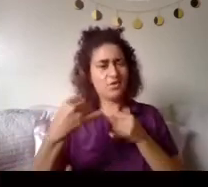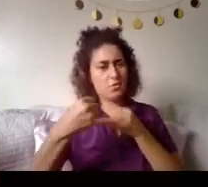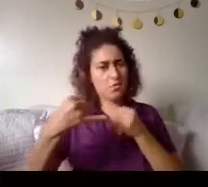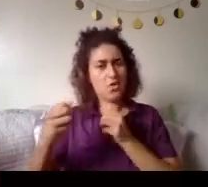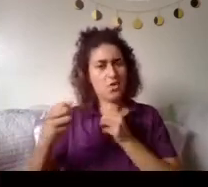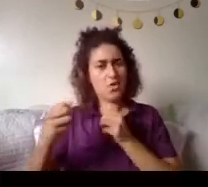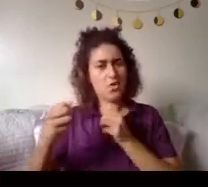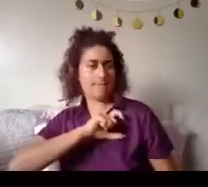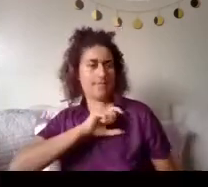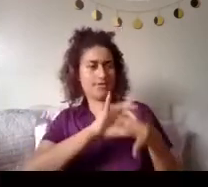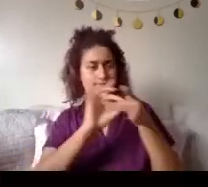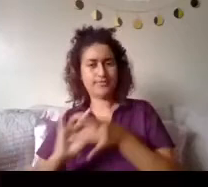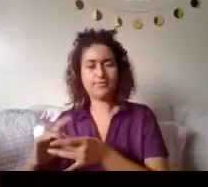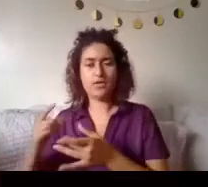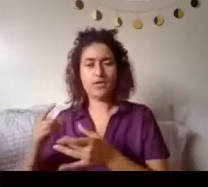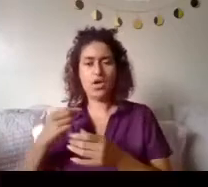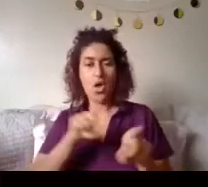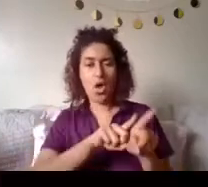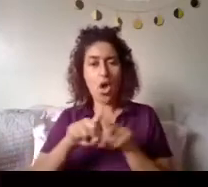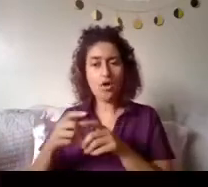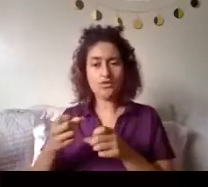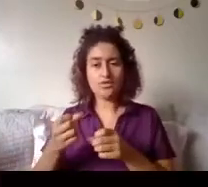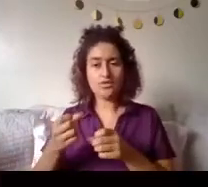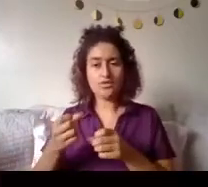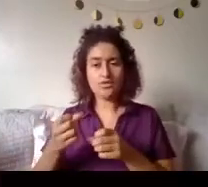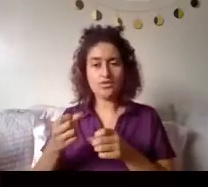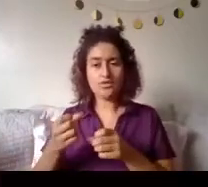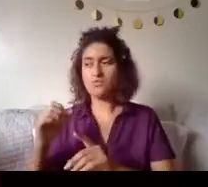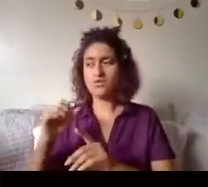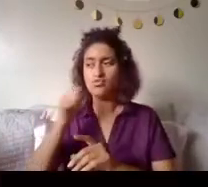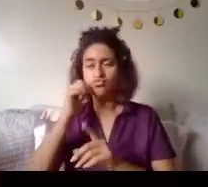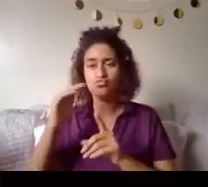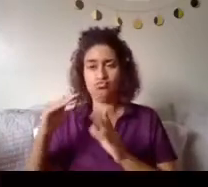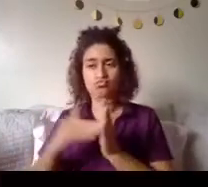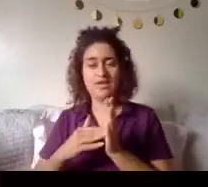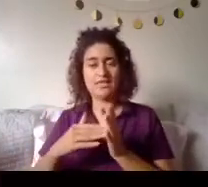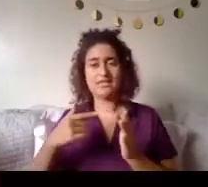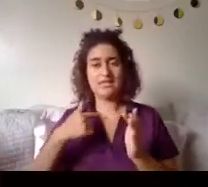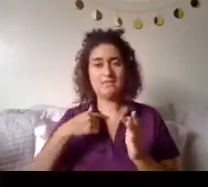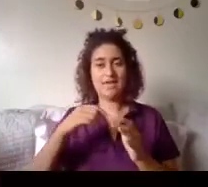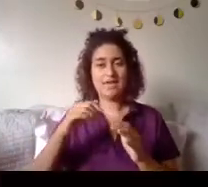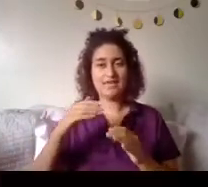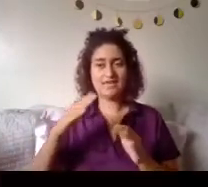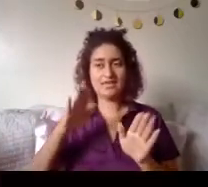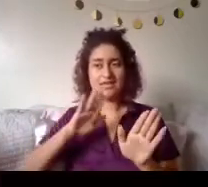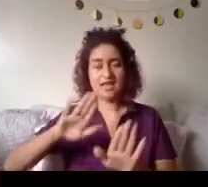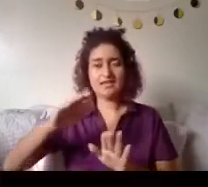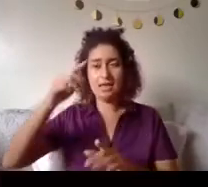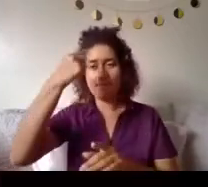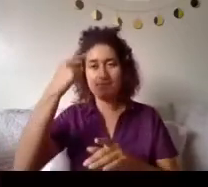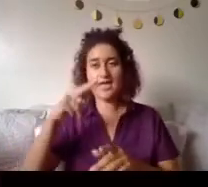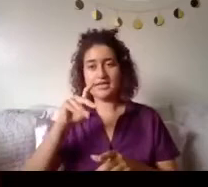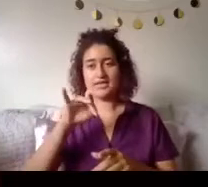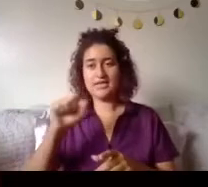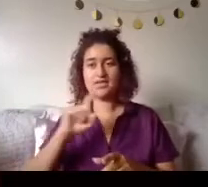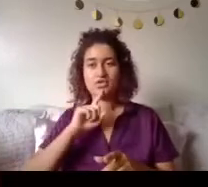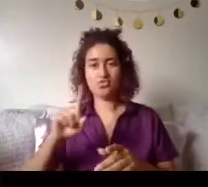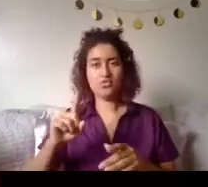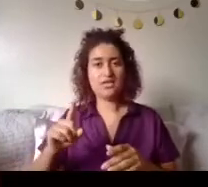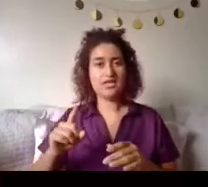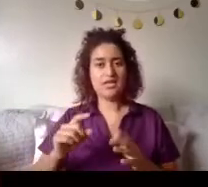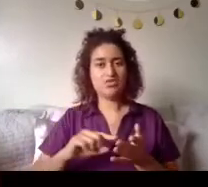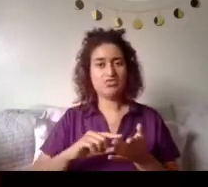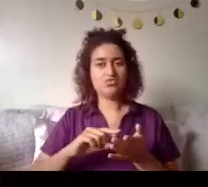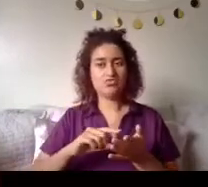interpellation also reproduces societal racism and anti-Blackness, as it replicates the hegemonic representation of